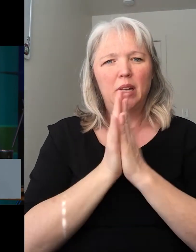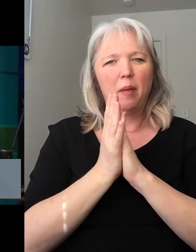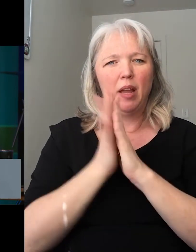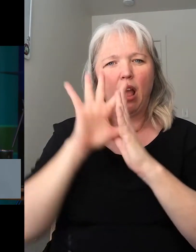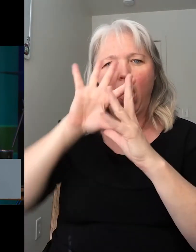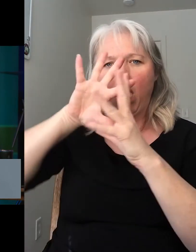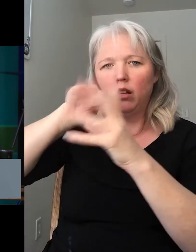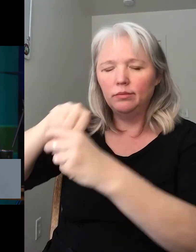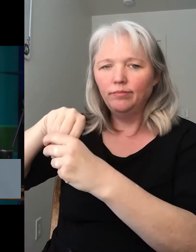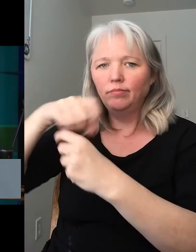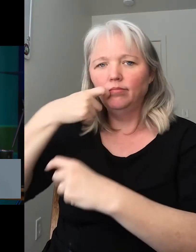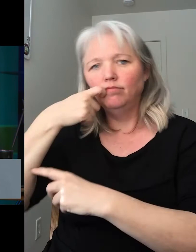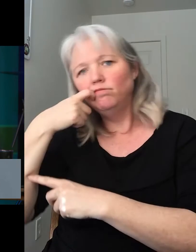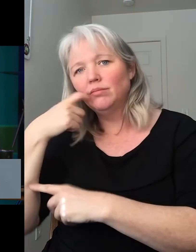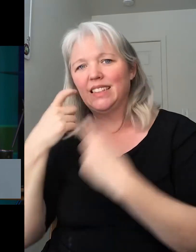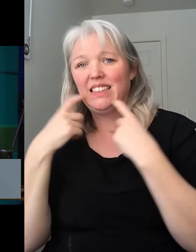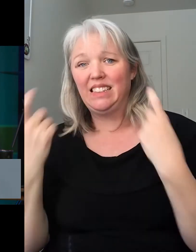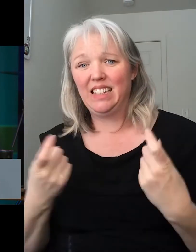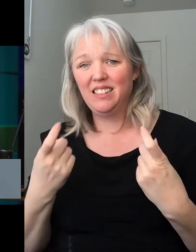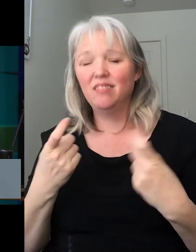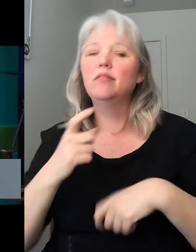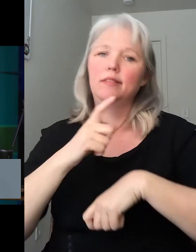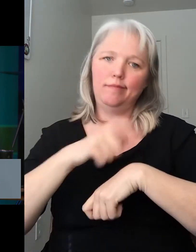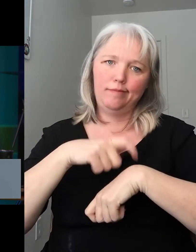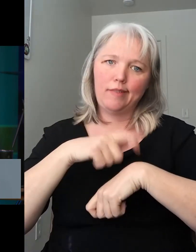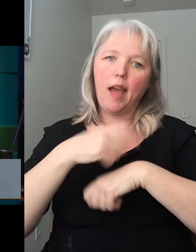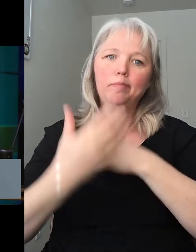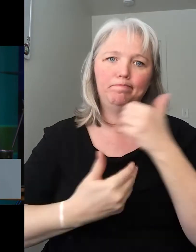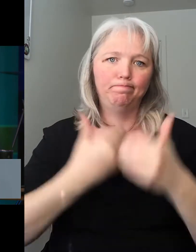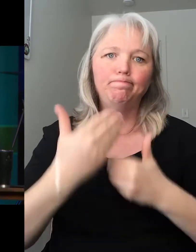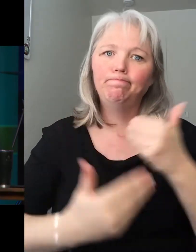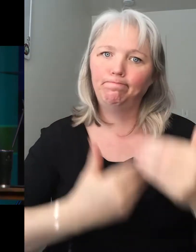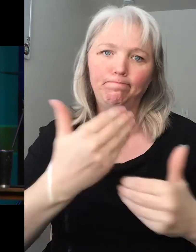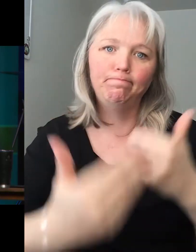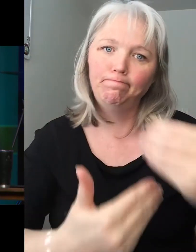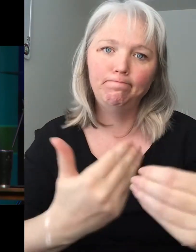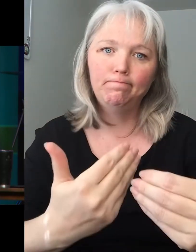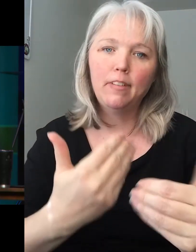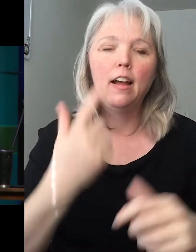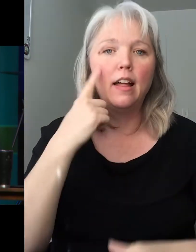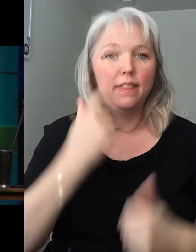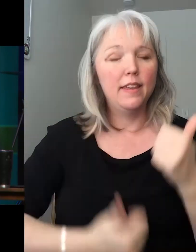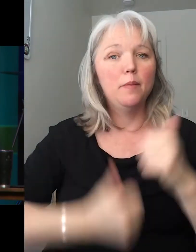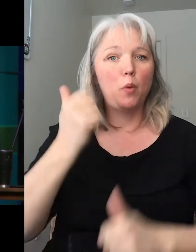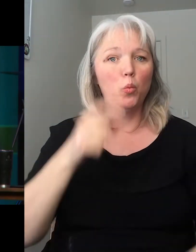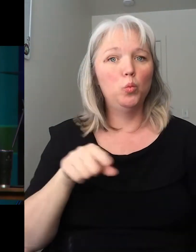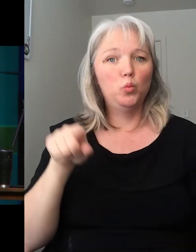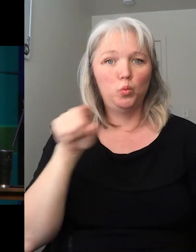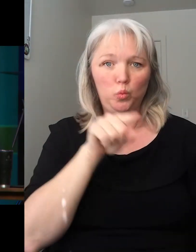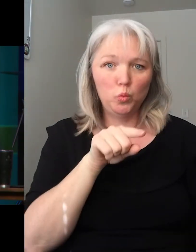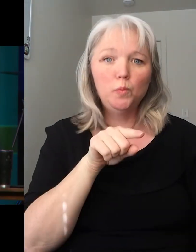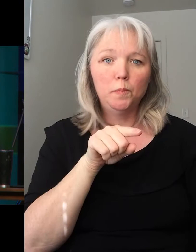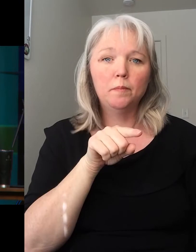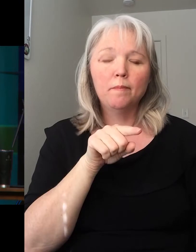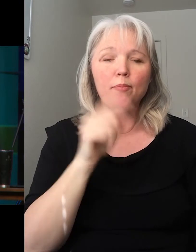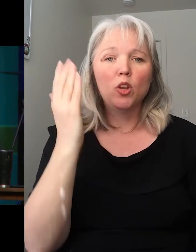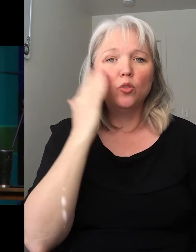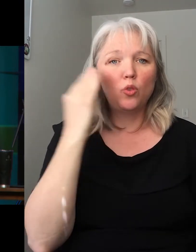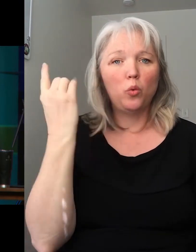Becoming entangled in sin takes time. I think that most all of you out